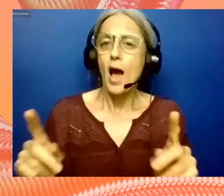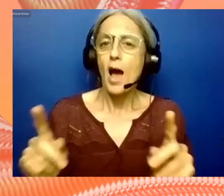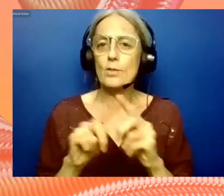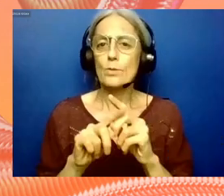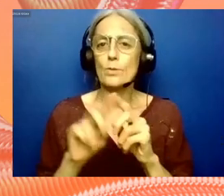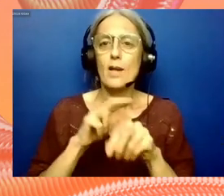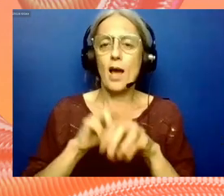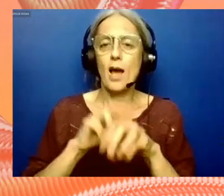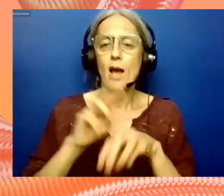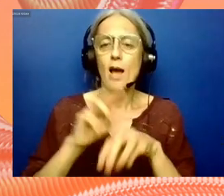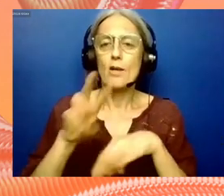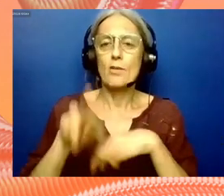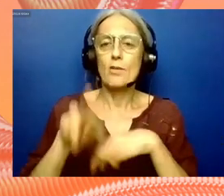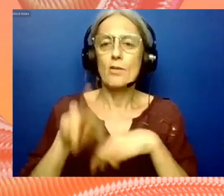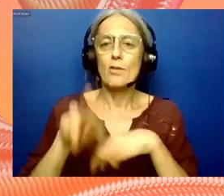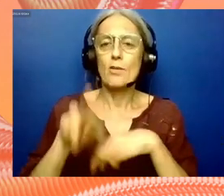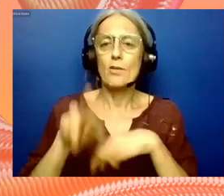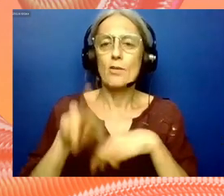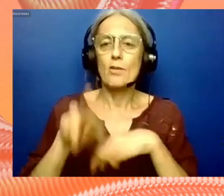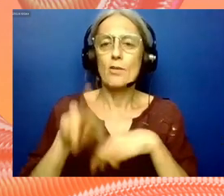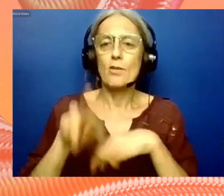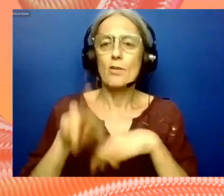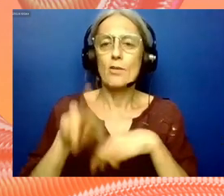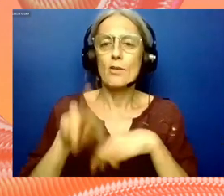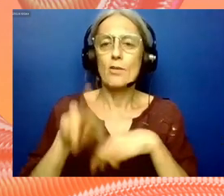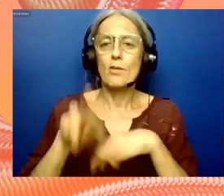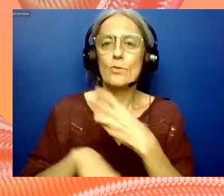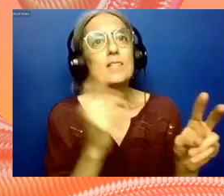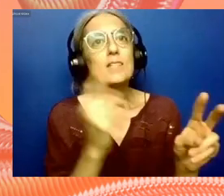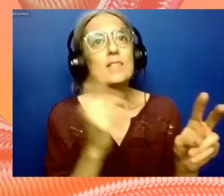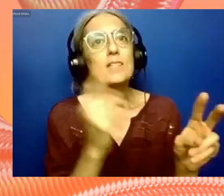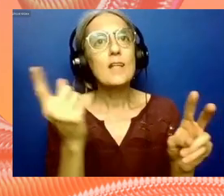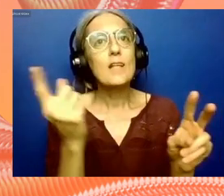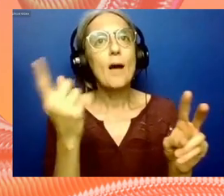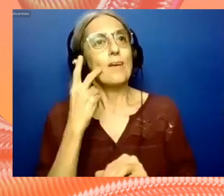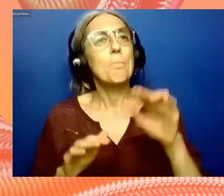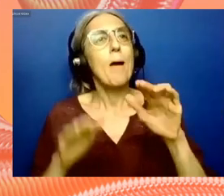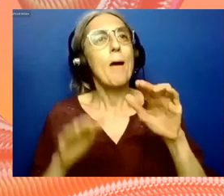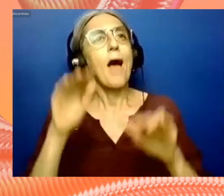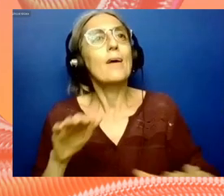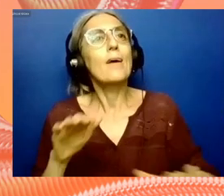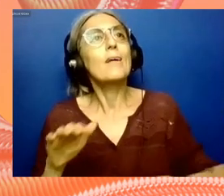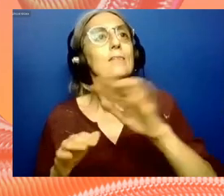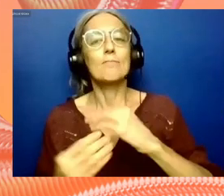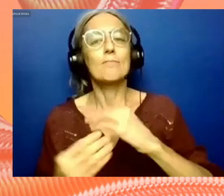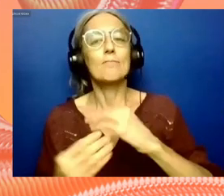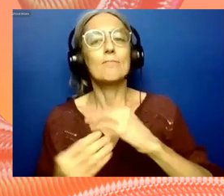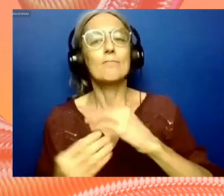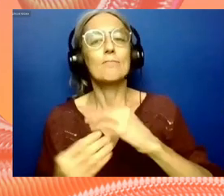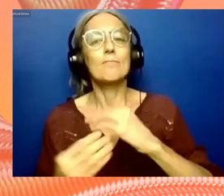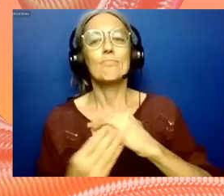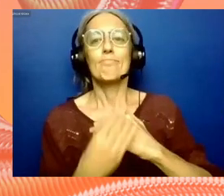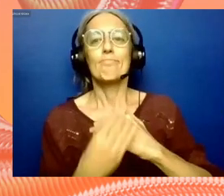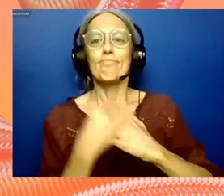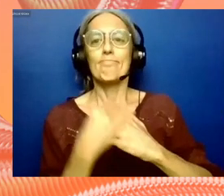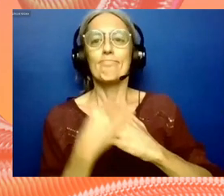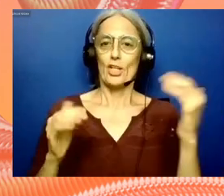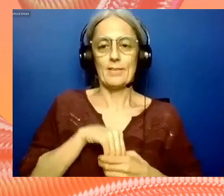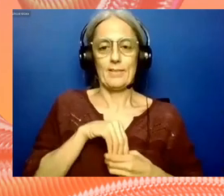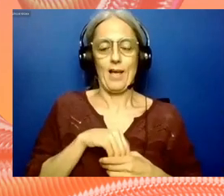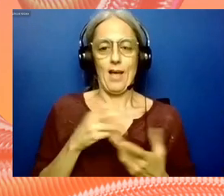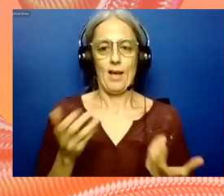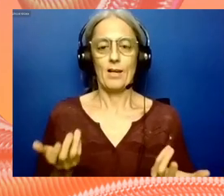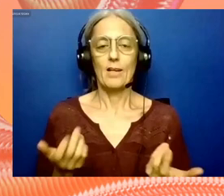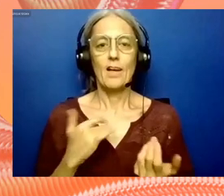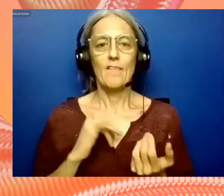or a way of being. It's like nature is that place,